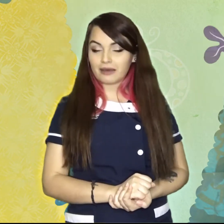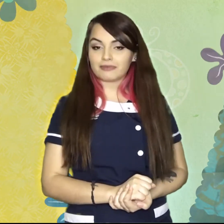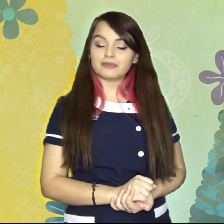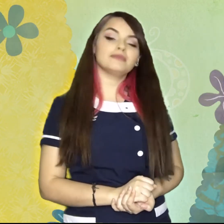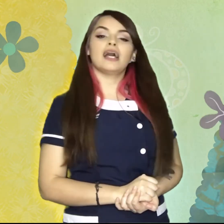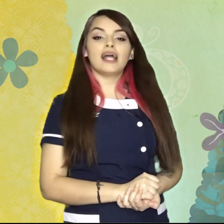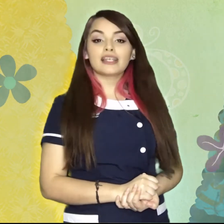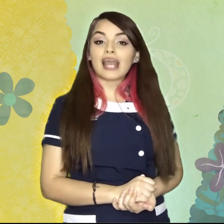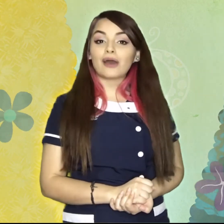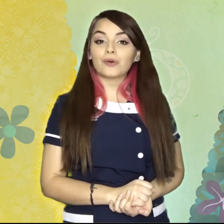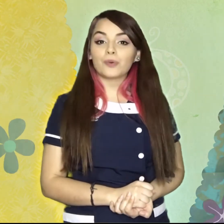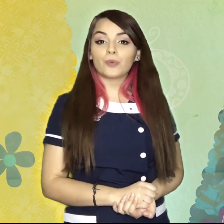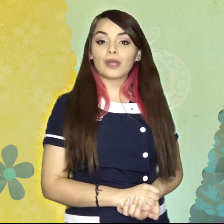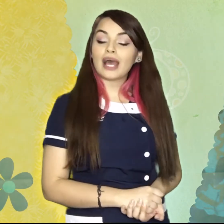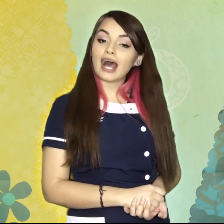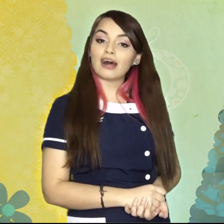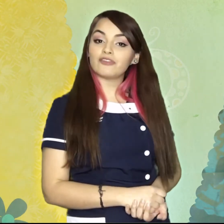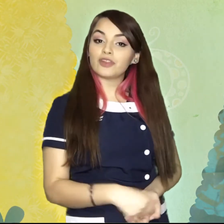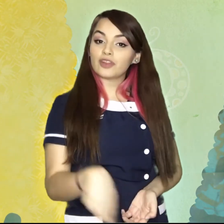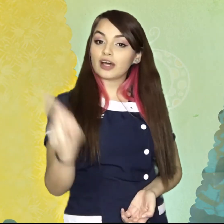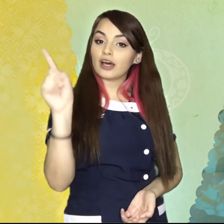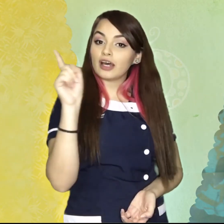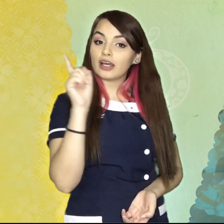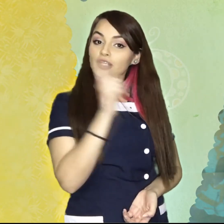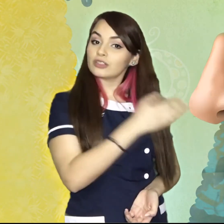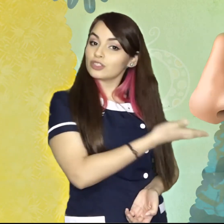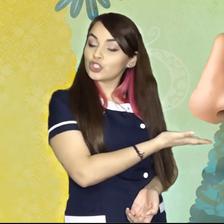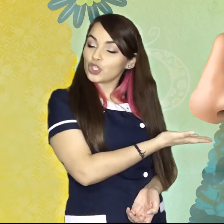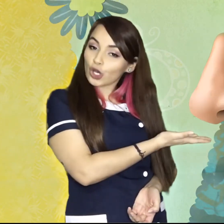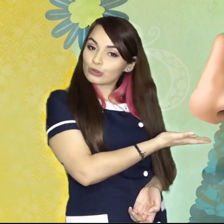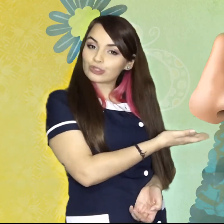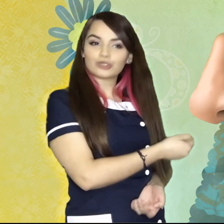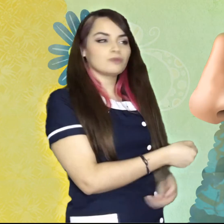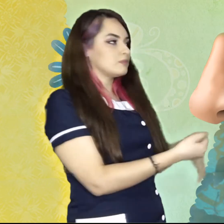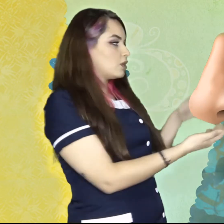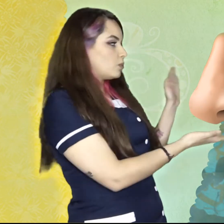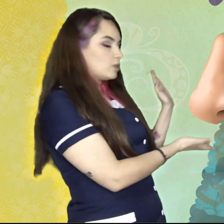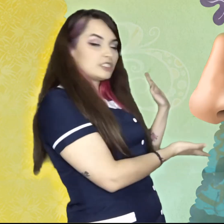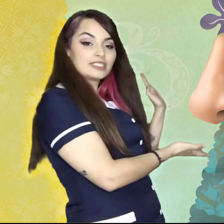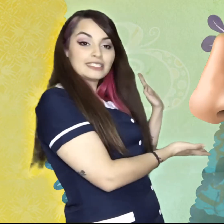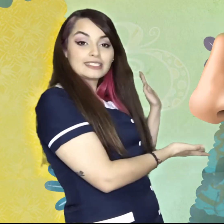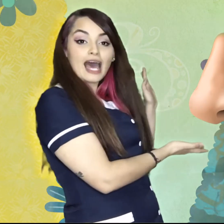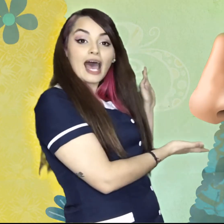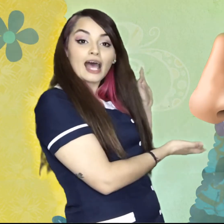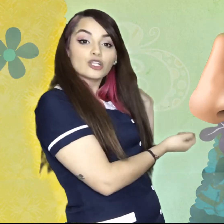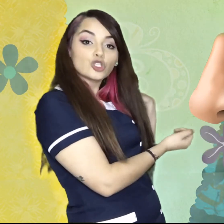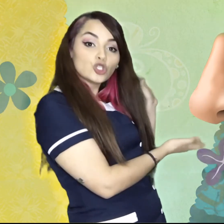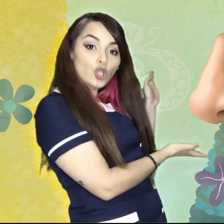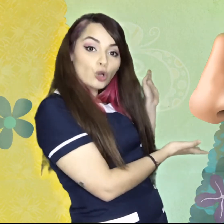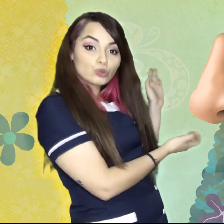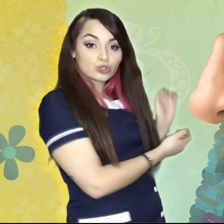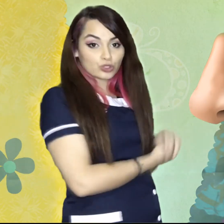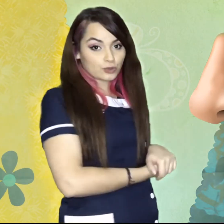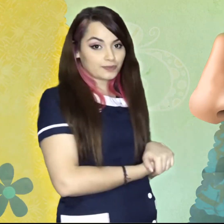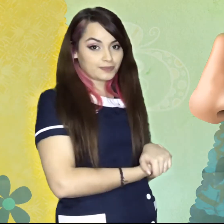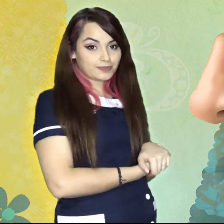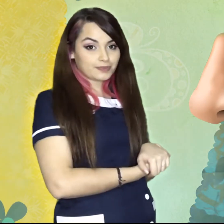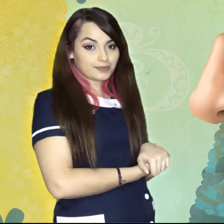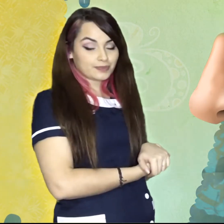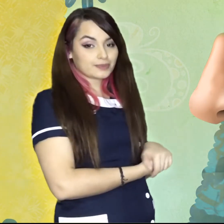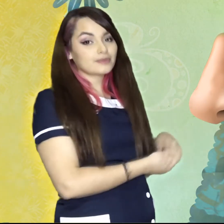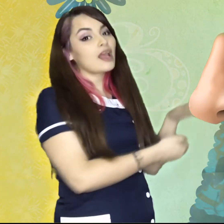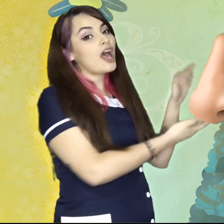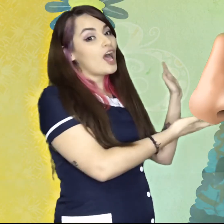Good job. Now we have the nose. What is this? A nose.